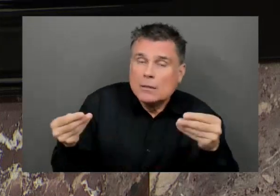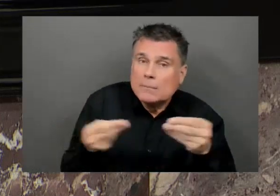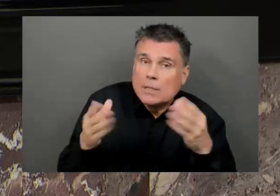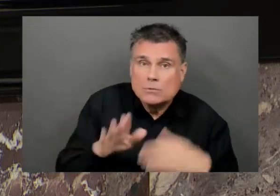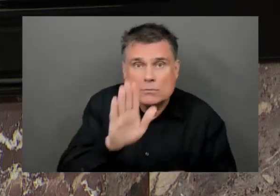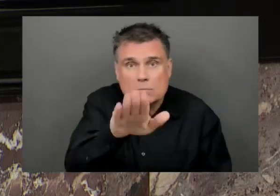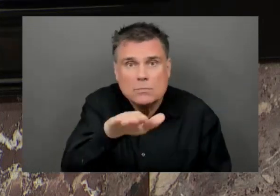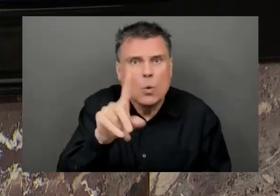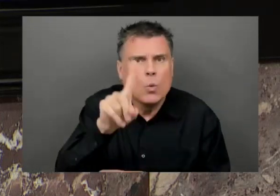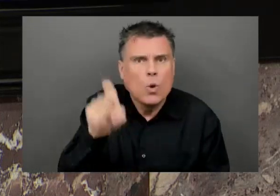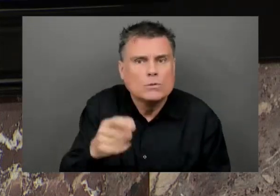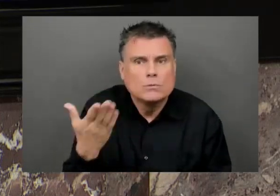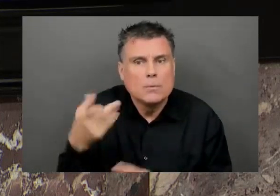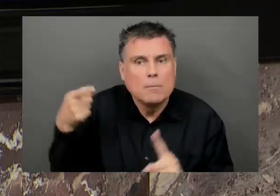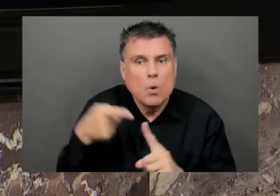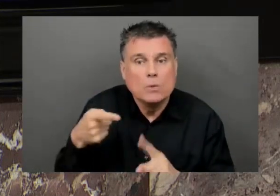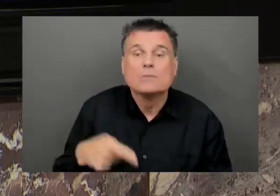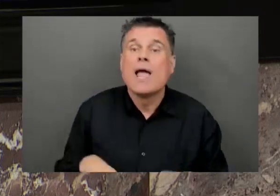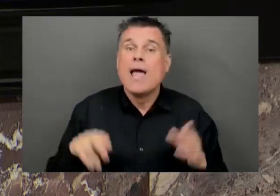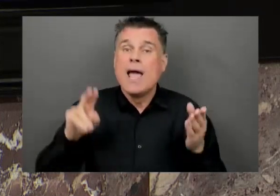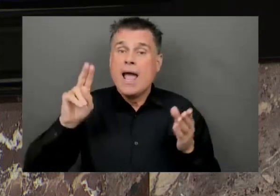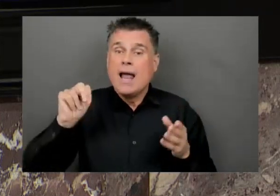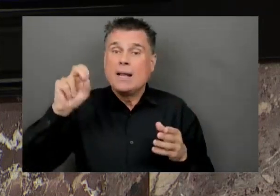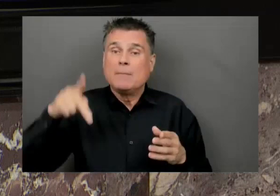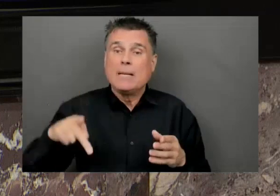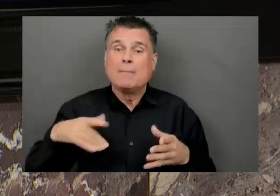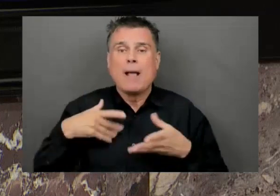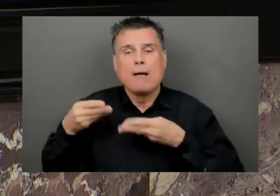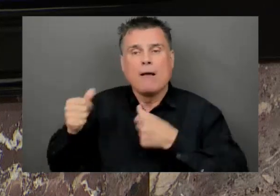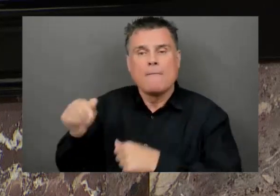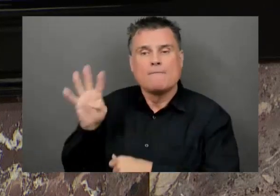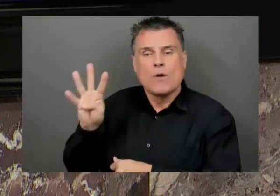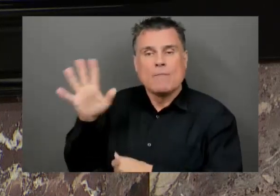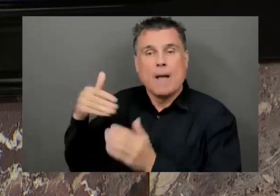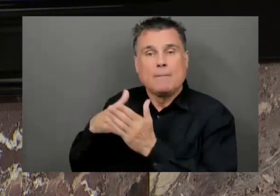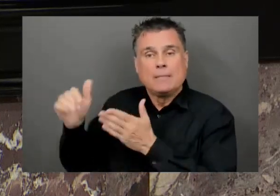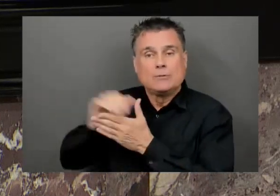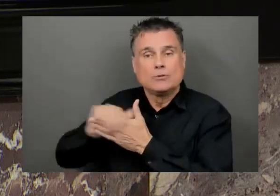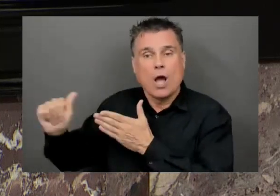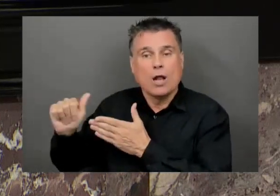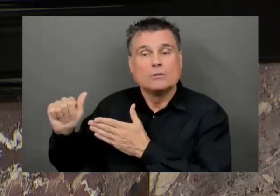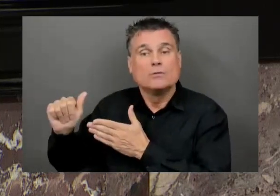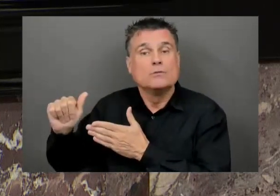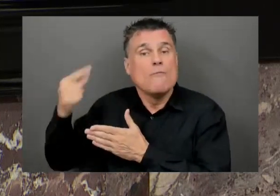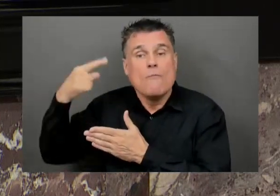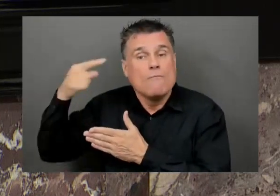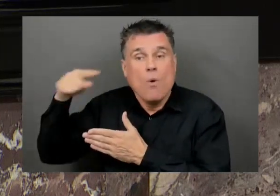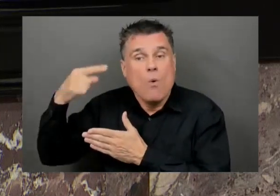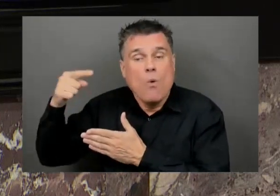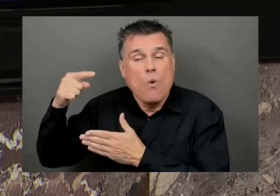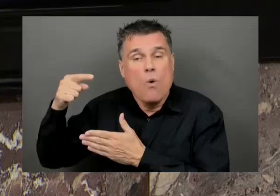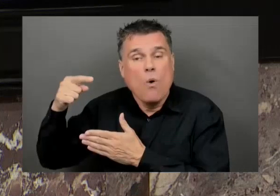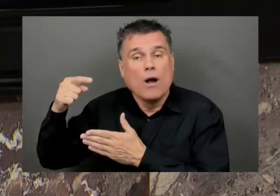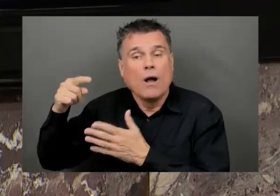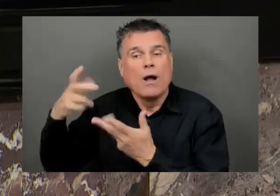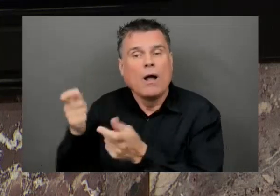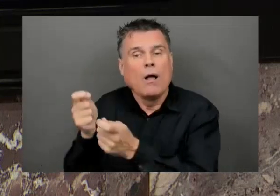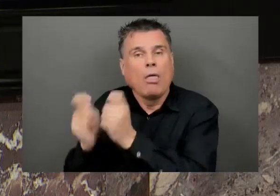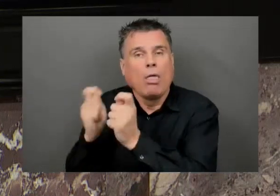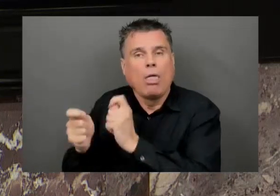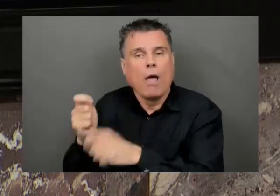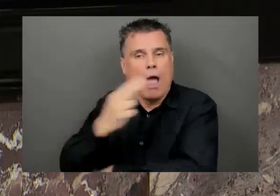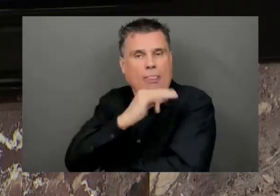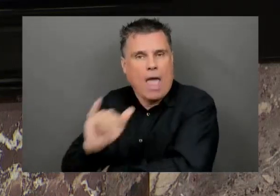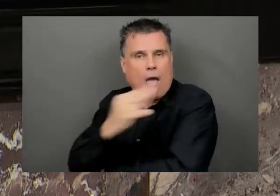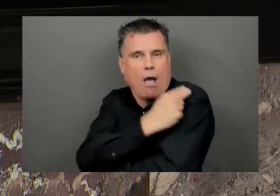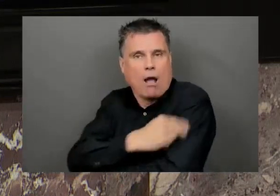spending $45 million over the next 4 years to convert more broom closets into patient rooms. People north of the Malahat deserve